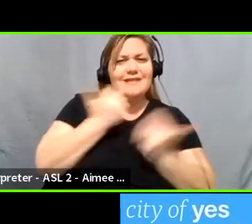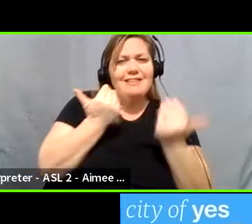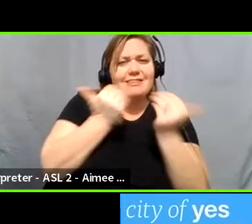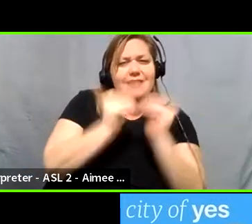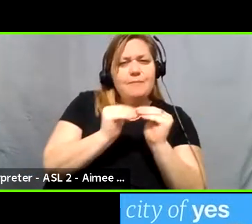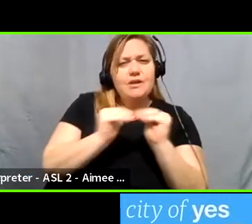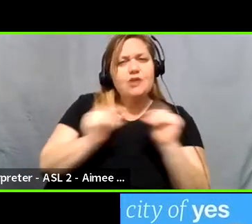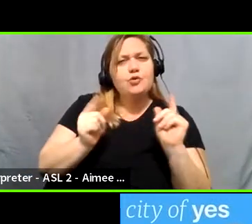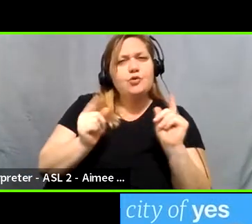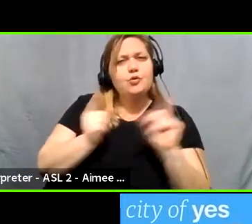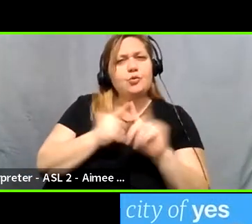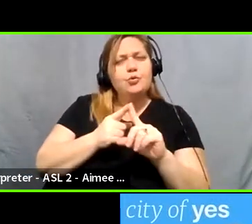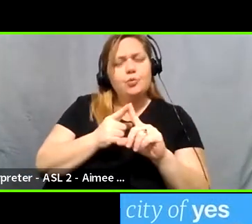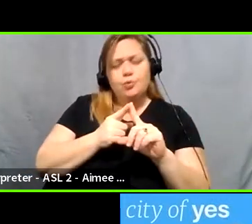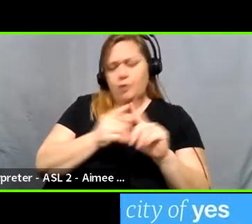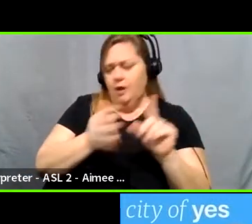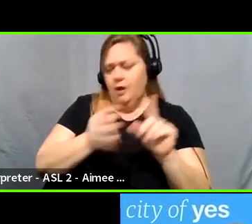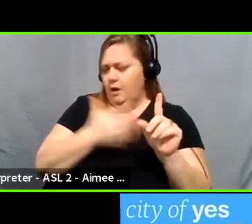to